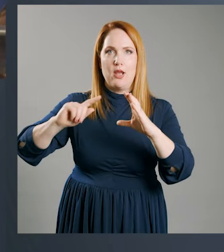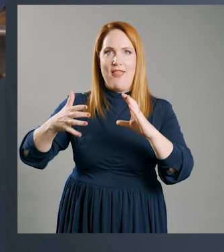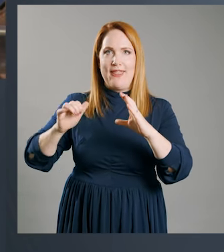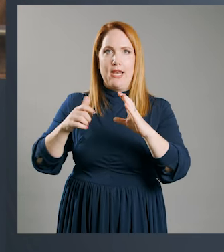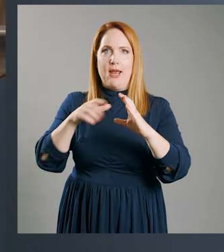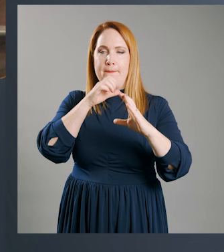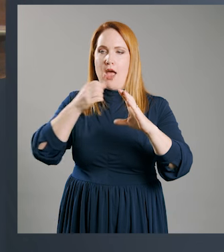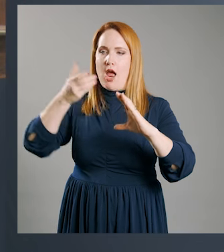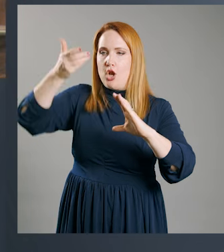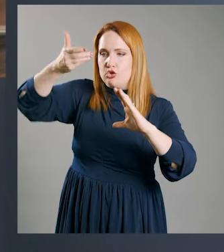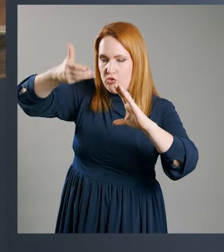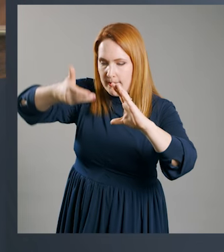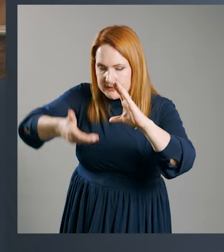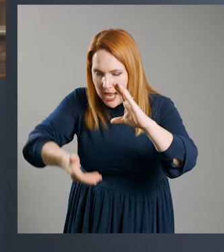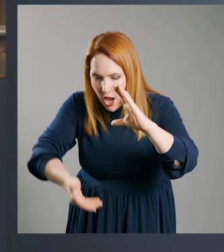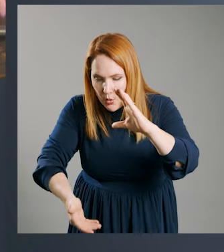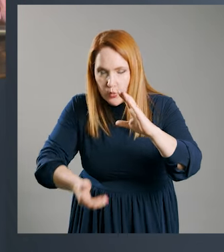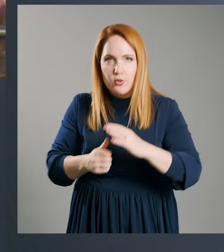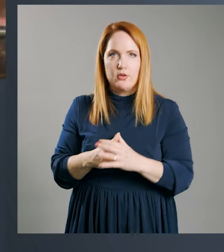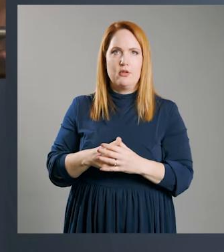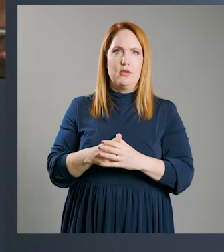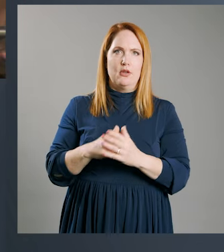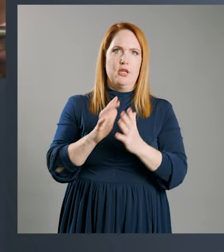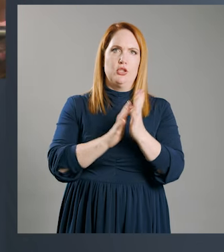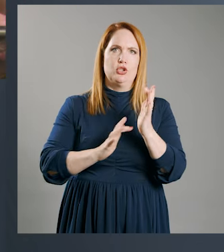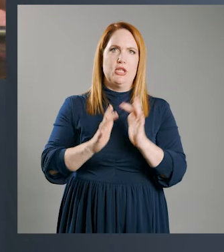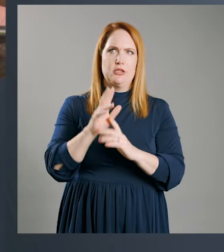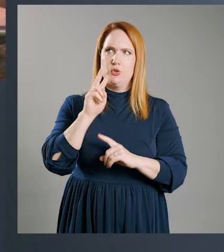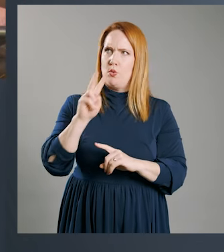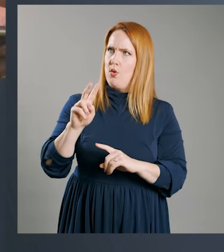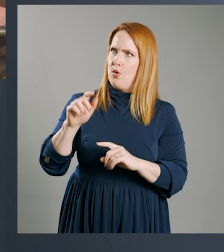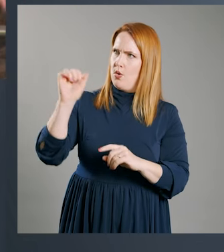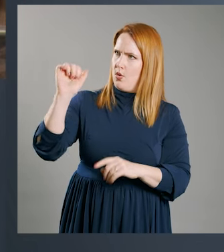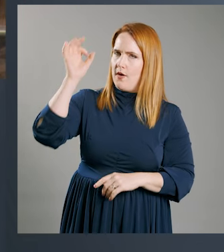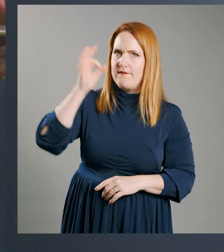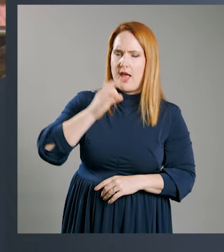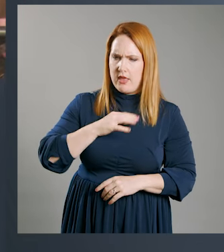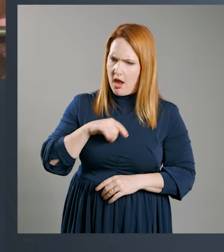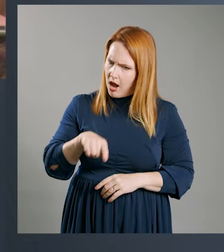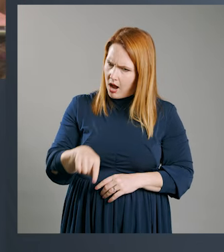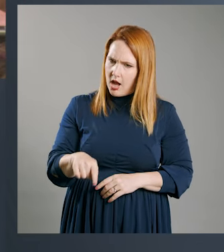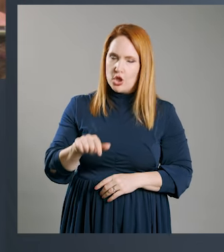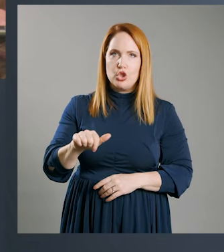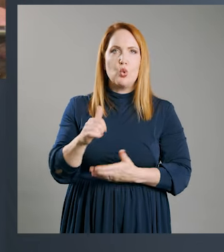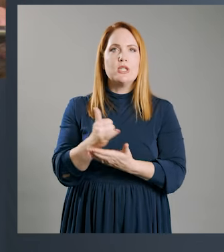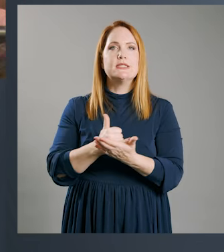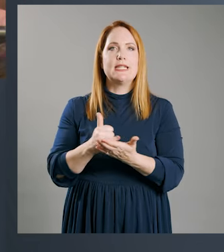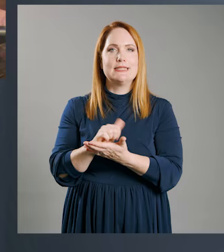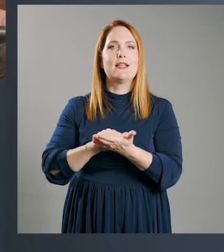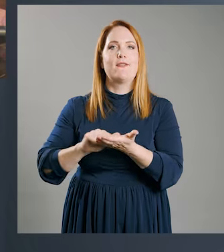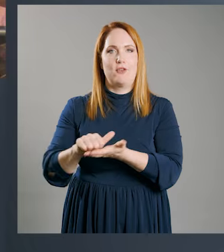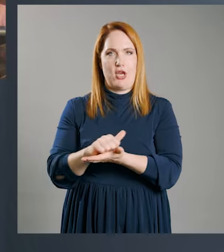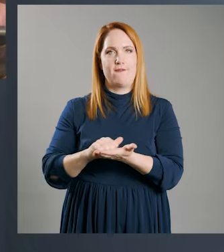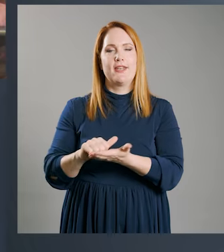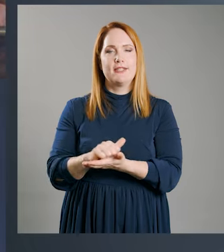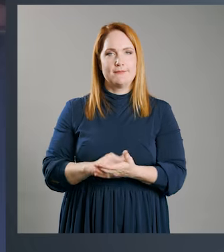mat right in front of Jesus. And seeing their faith, Jesus said to the paralyzed man, my son, your sins are